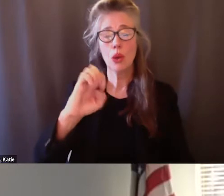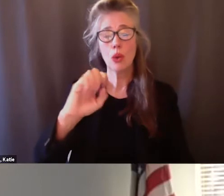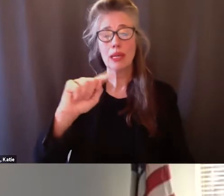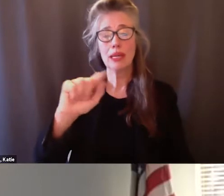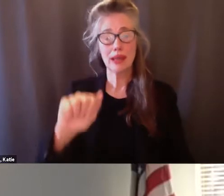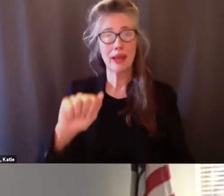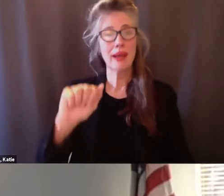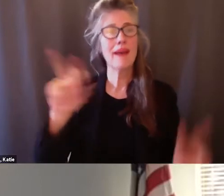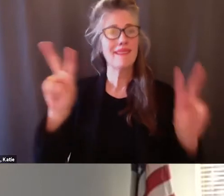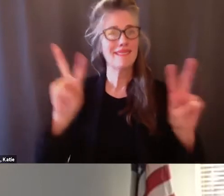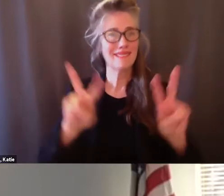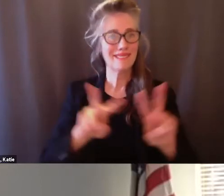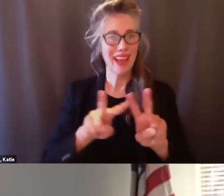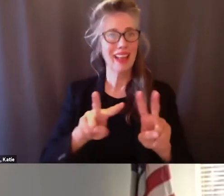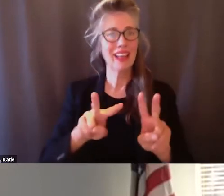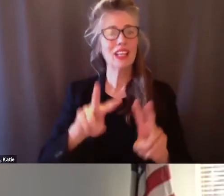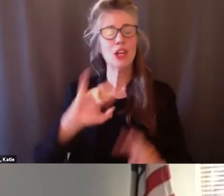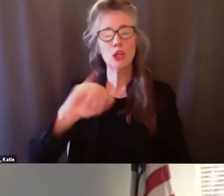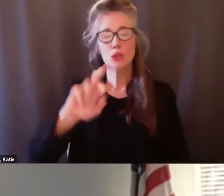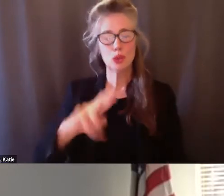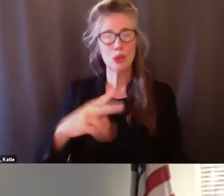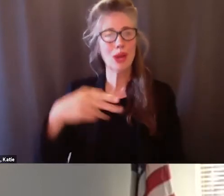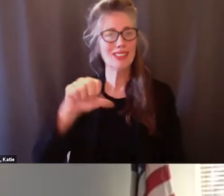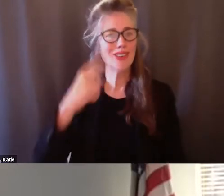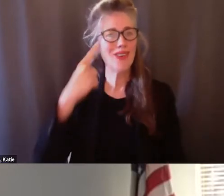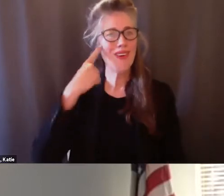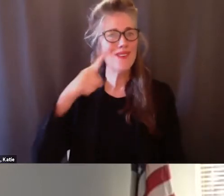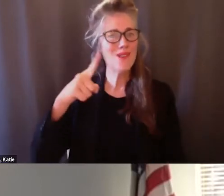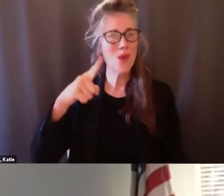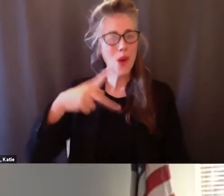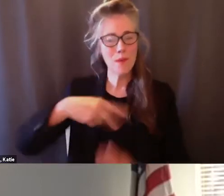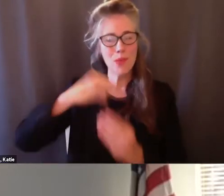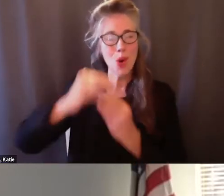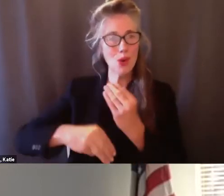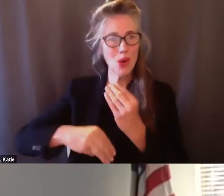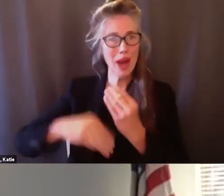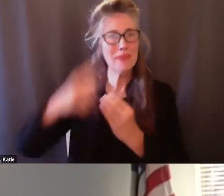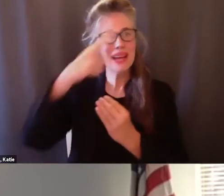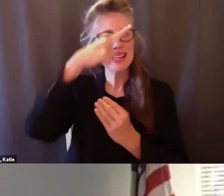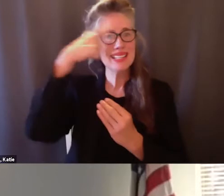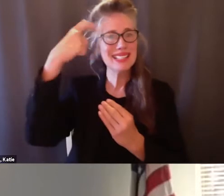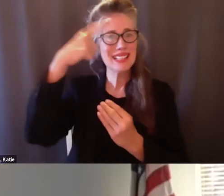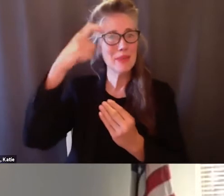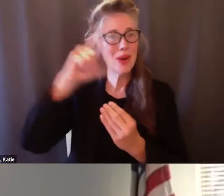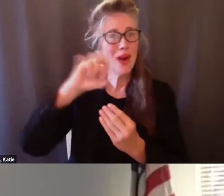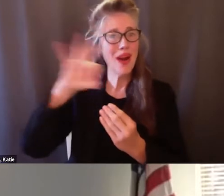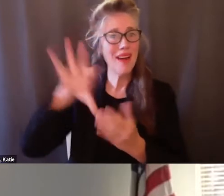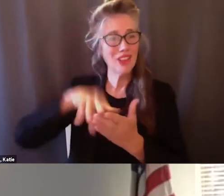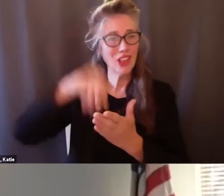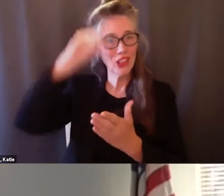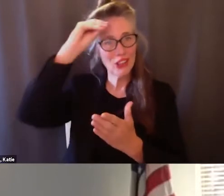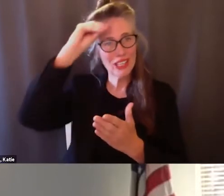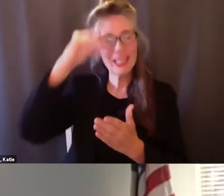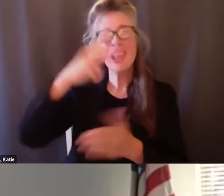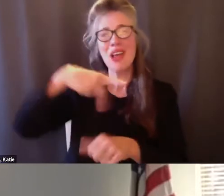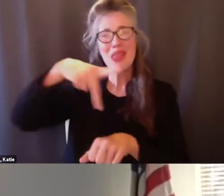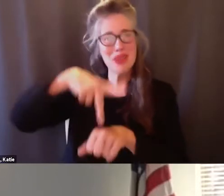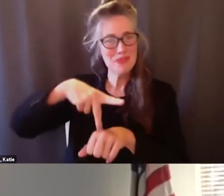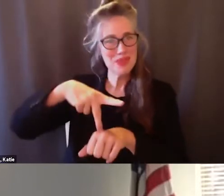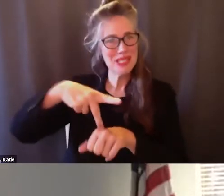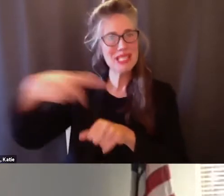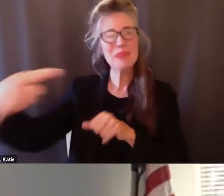the Summer of Learning. We were greeted by the principal, Mr. Mauricio Ortega, and his capable